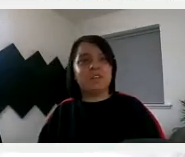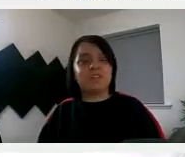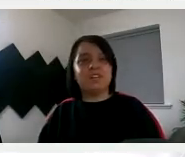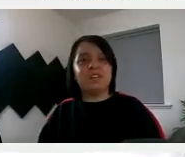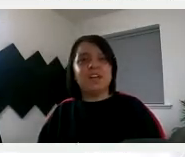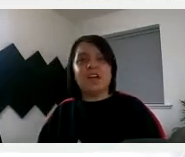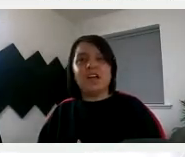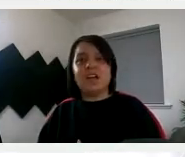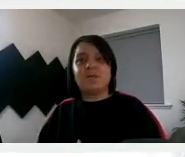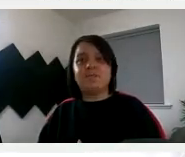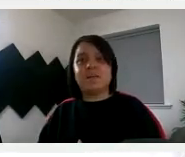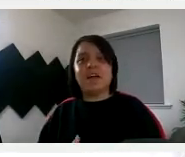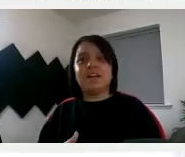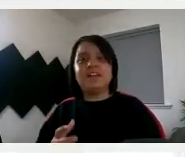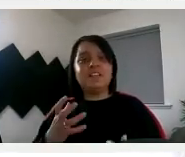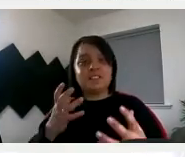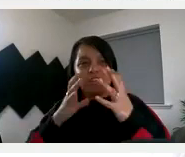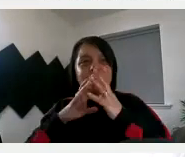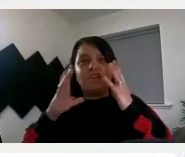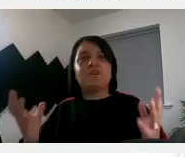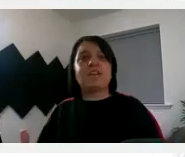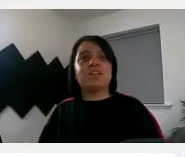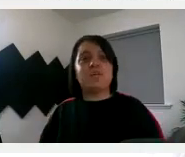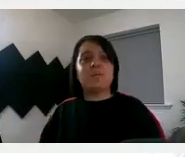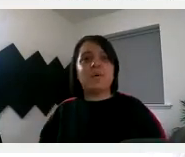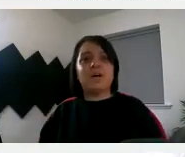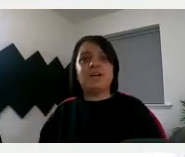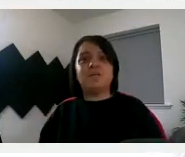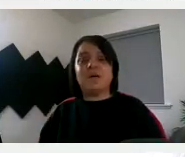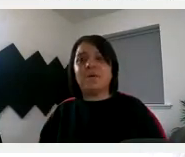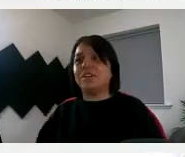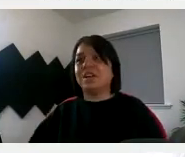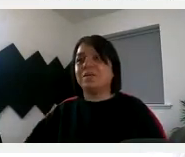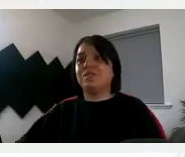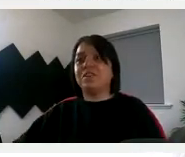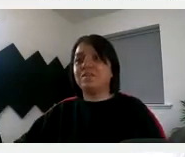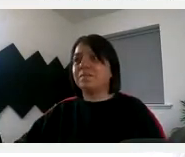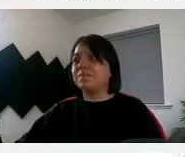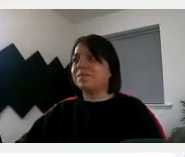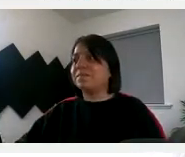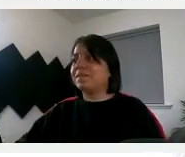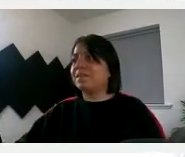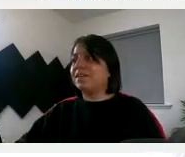harmless. And it's like I said, you look at the body language of it.